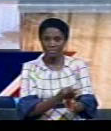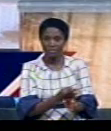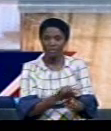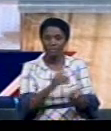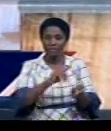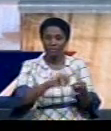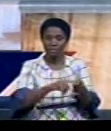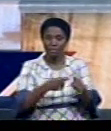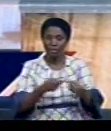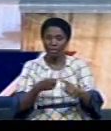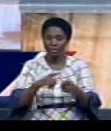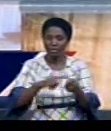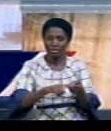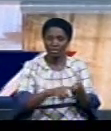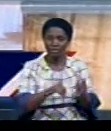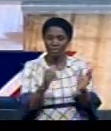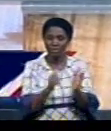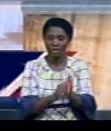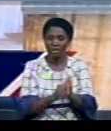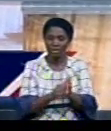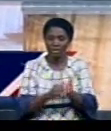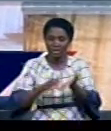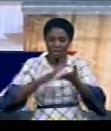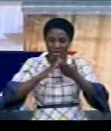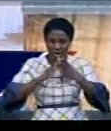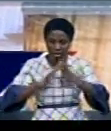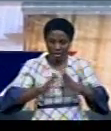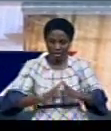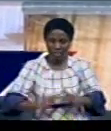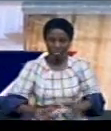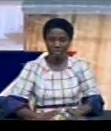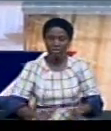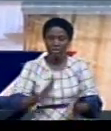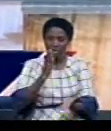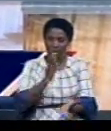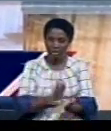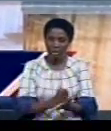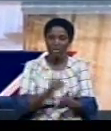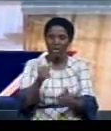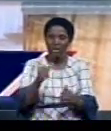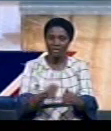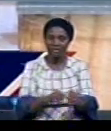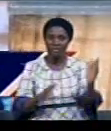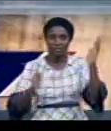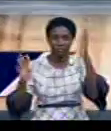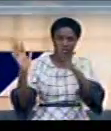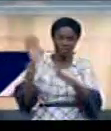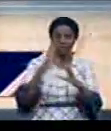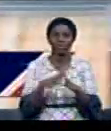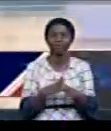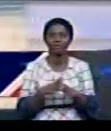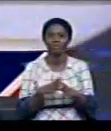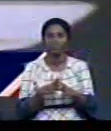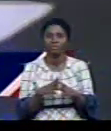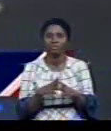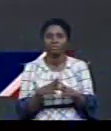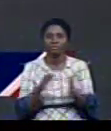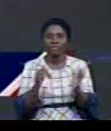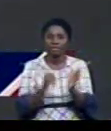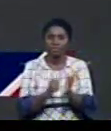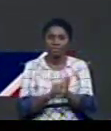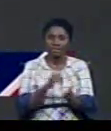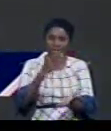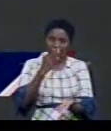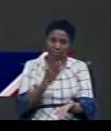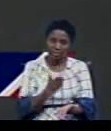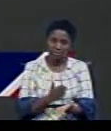companionship that calms every storm. That calms